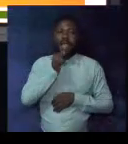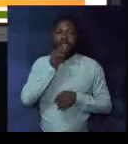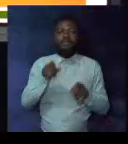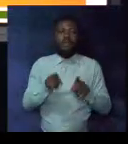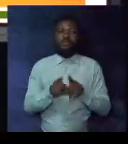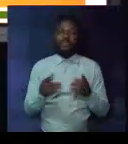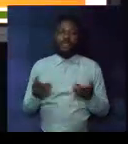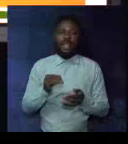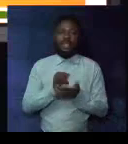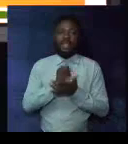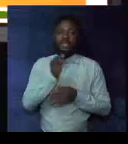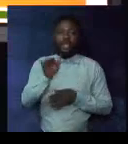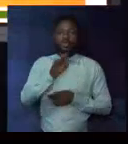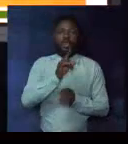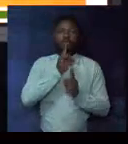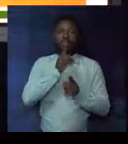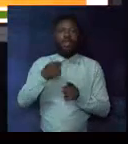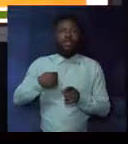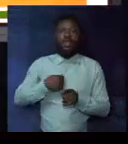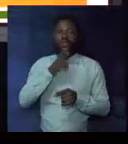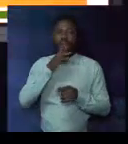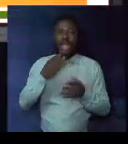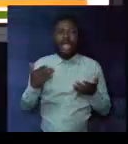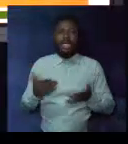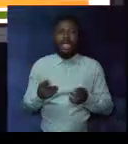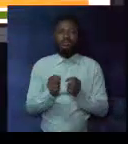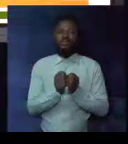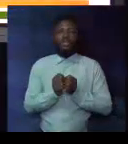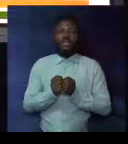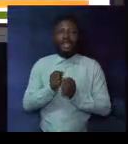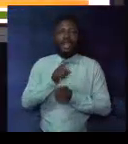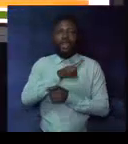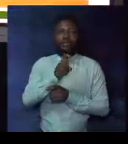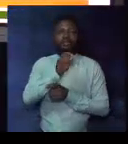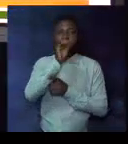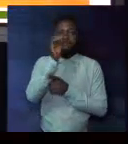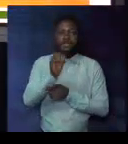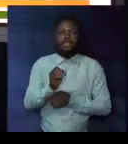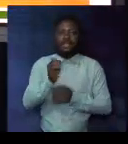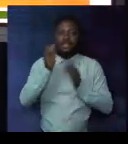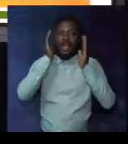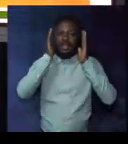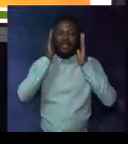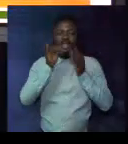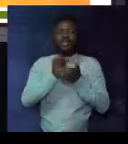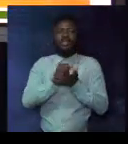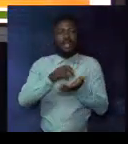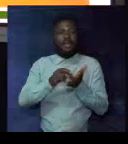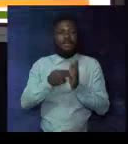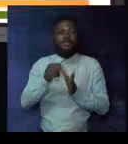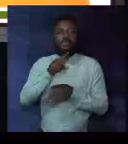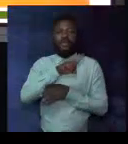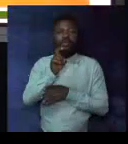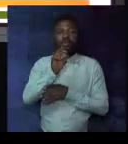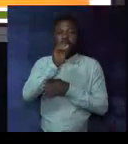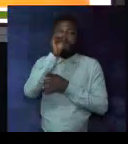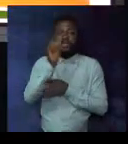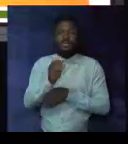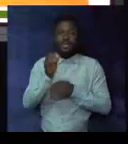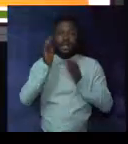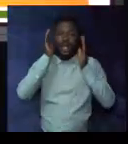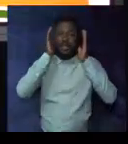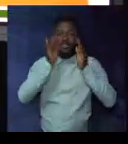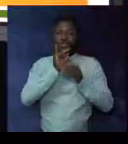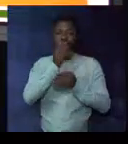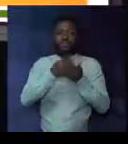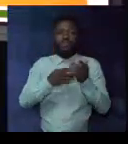am also here. That's the response. We are here together. 100% attention. That means 100% attention is